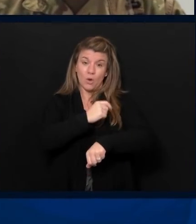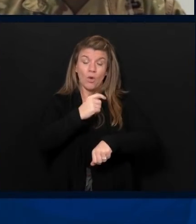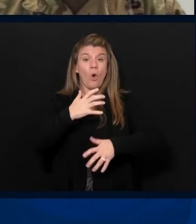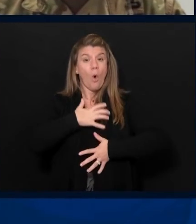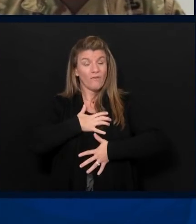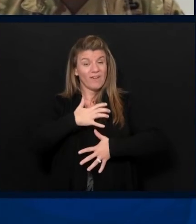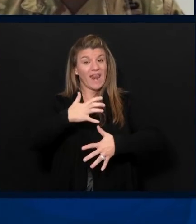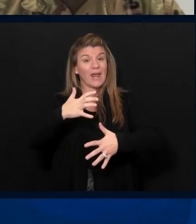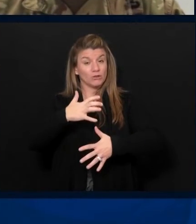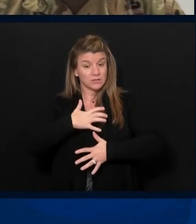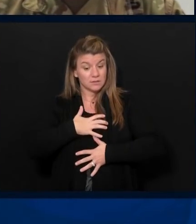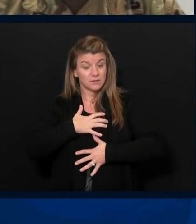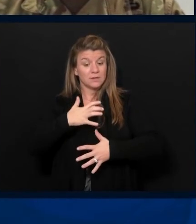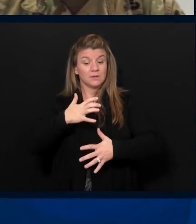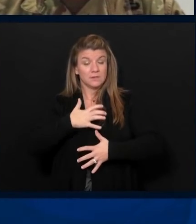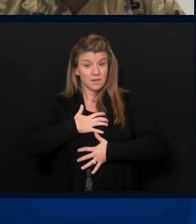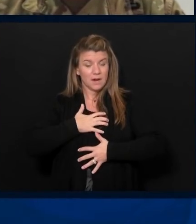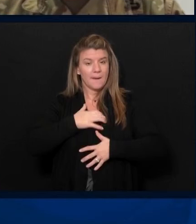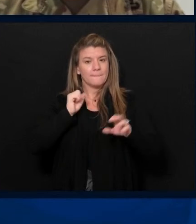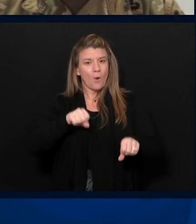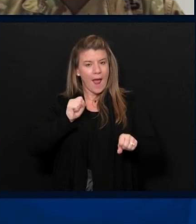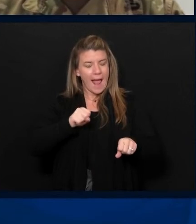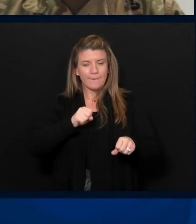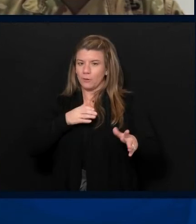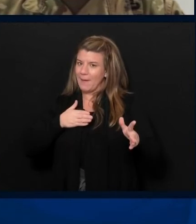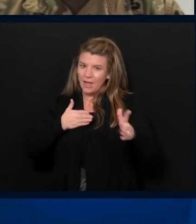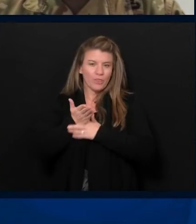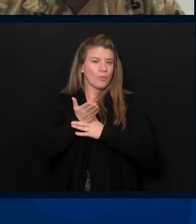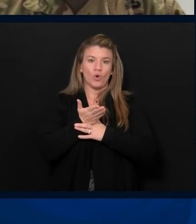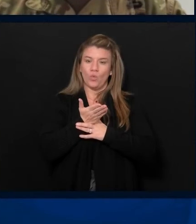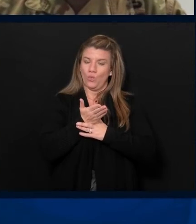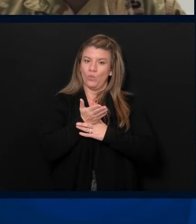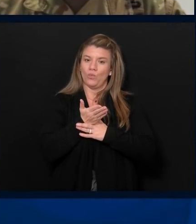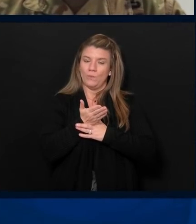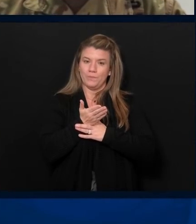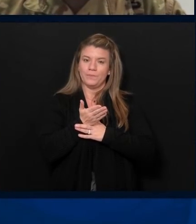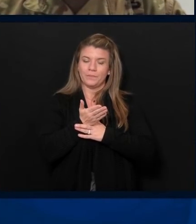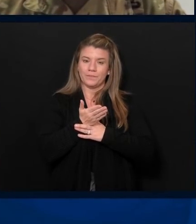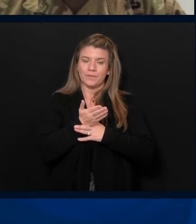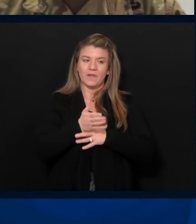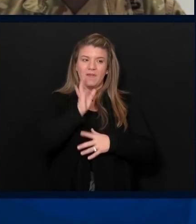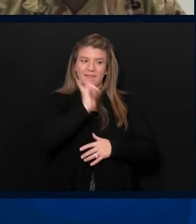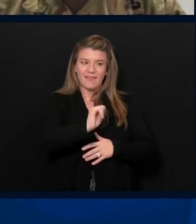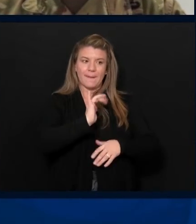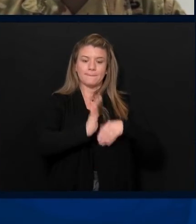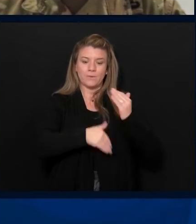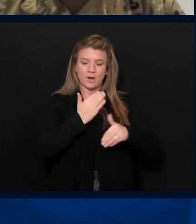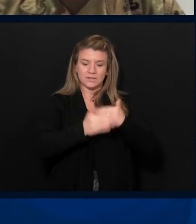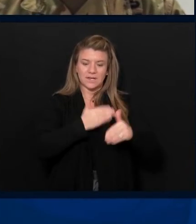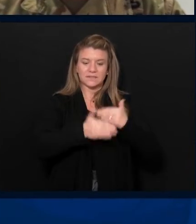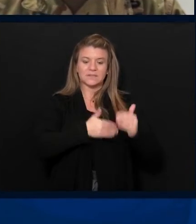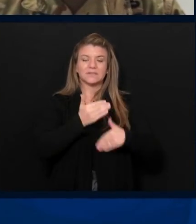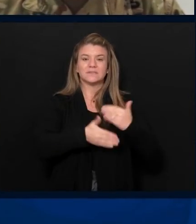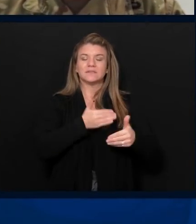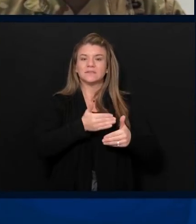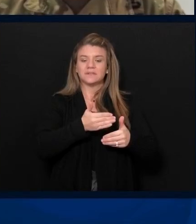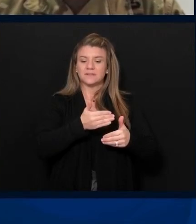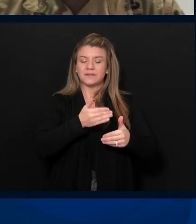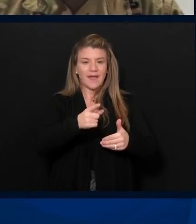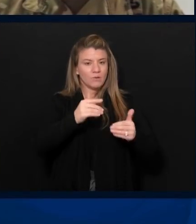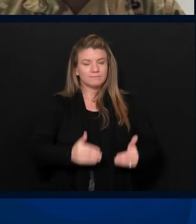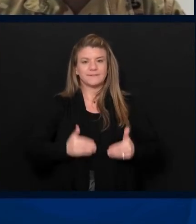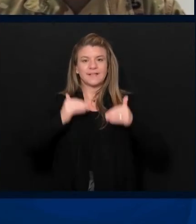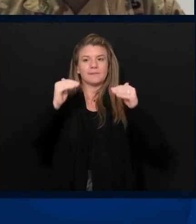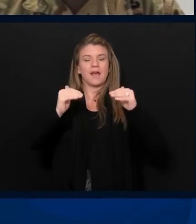ventilators, but were able to make it through that process stepped up and took